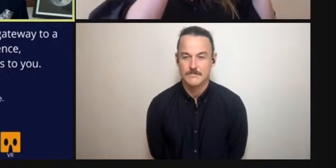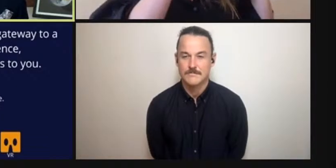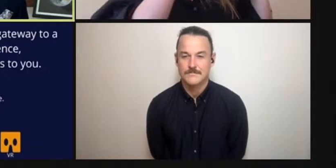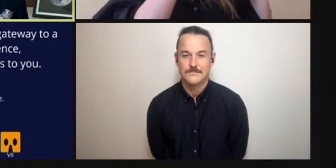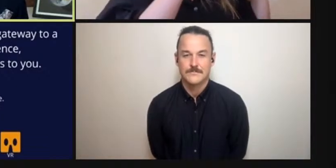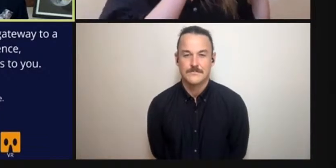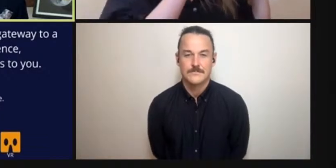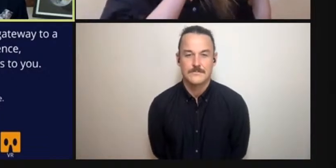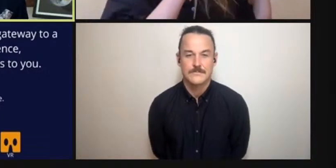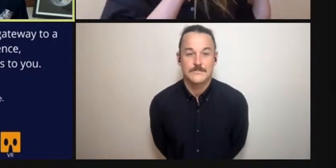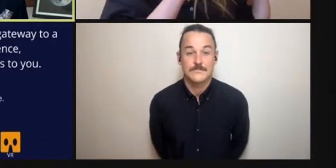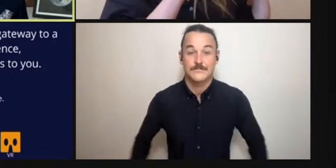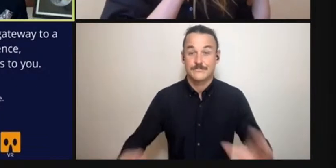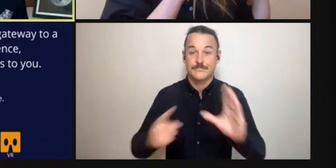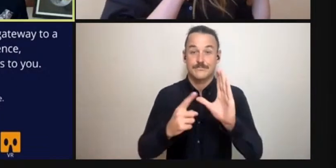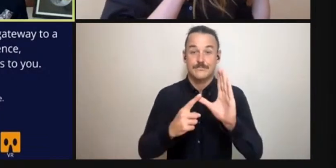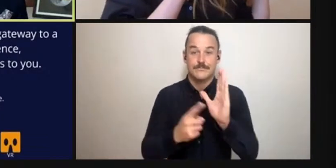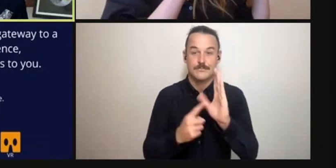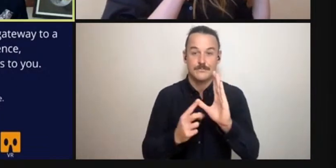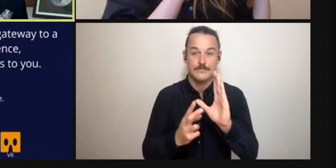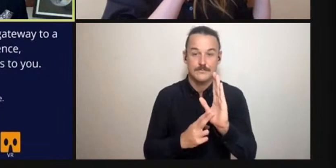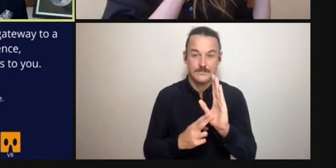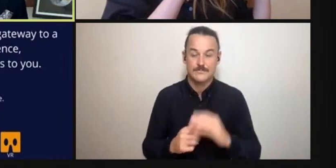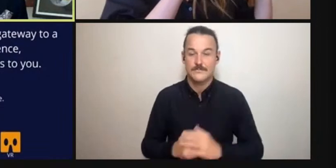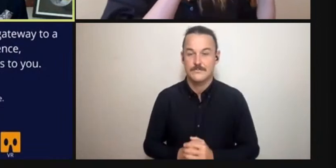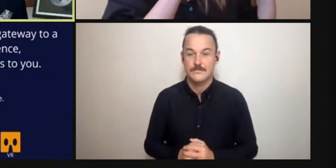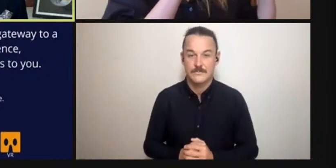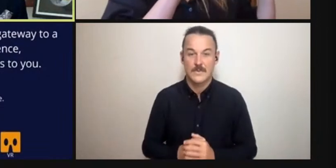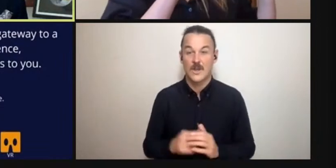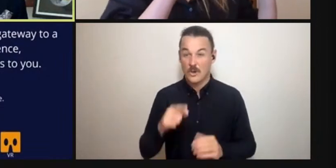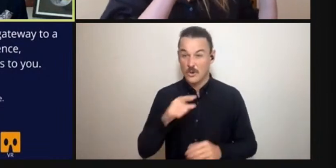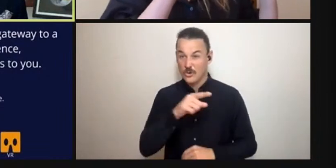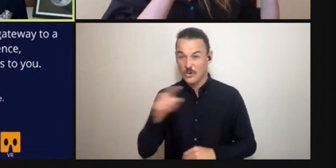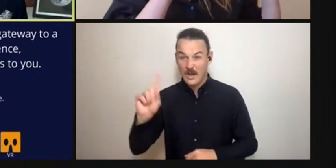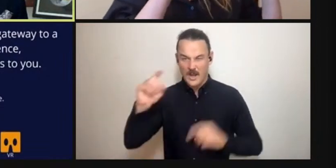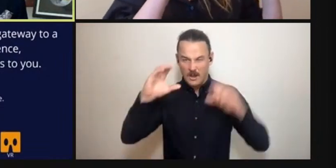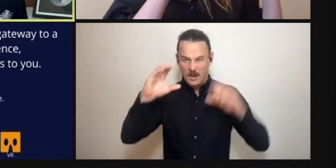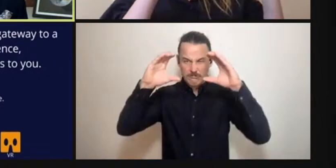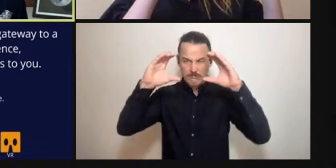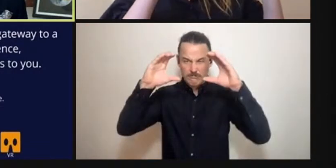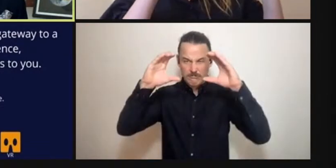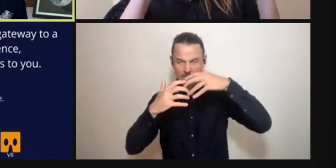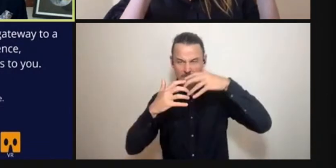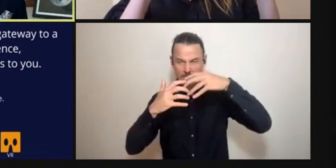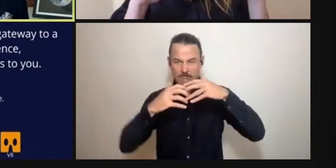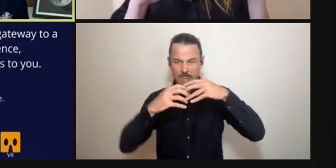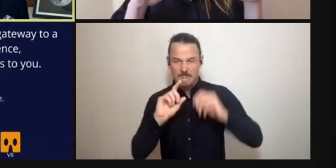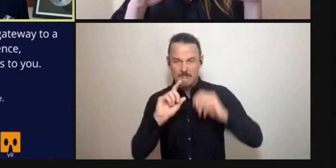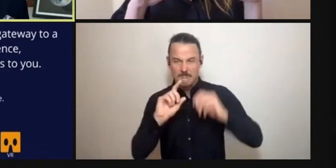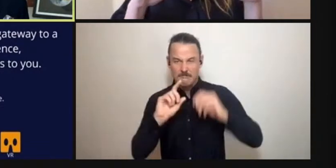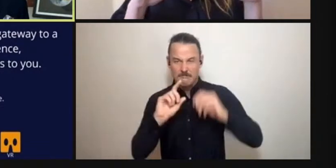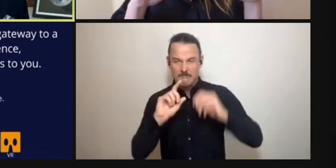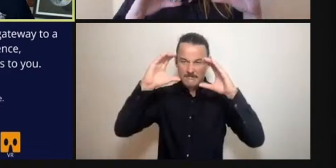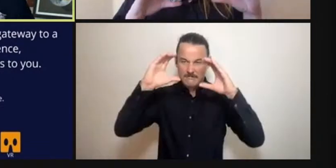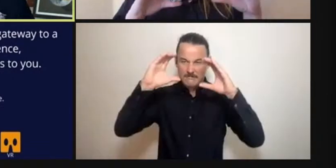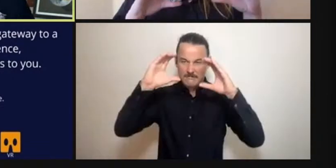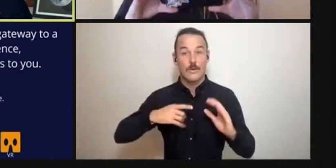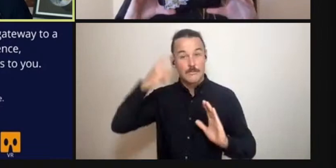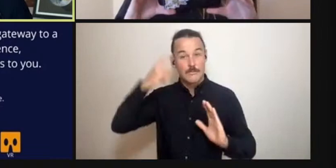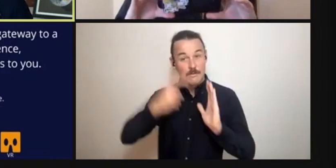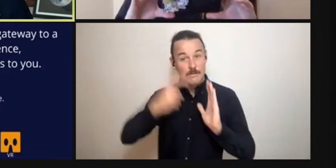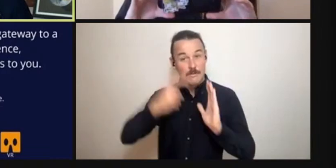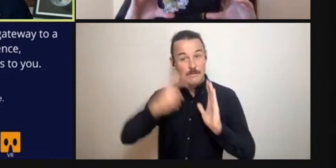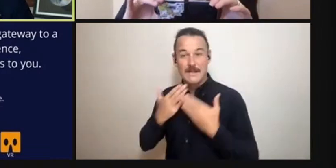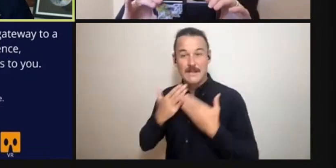Right, well, while you're getting your bearings, everyone, I want to acknowledge and thank Tyson for